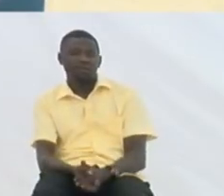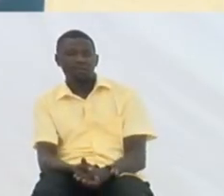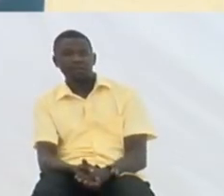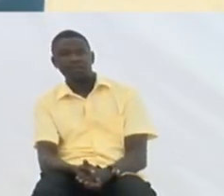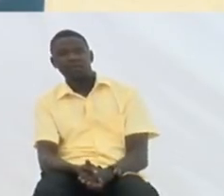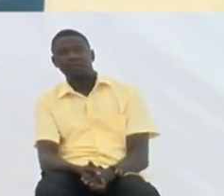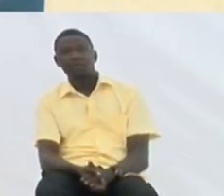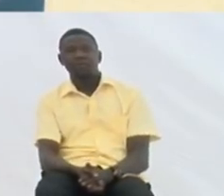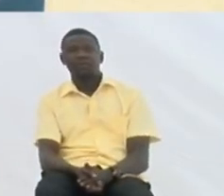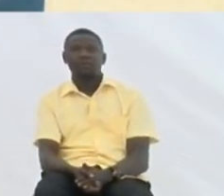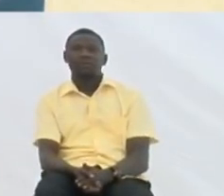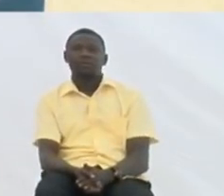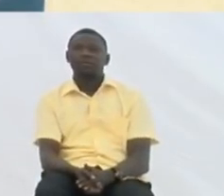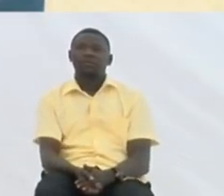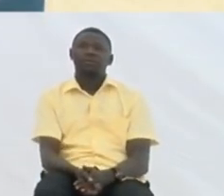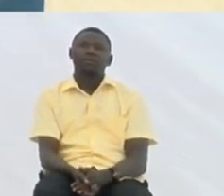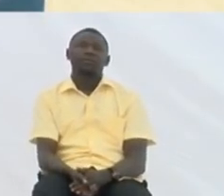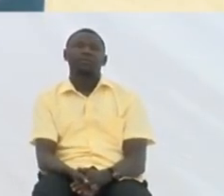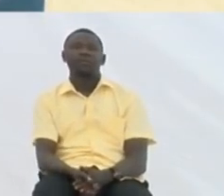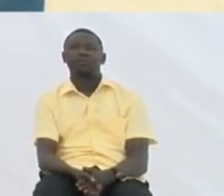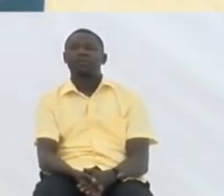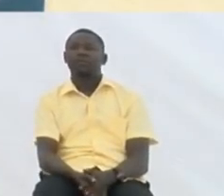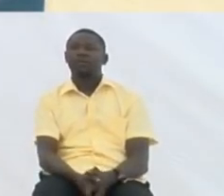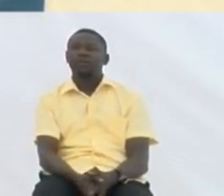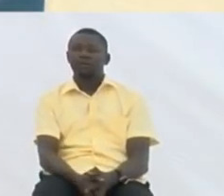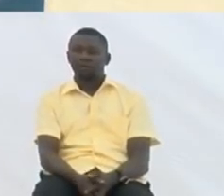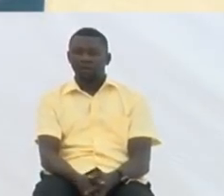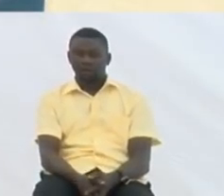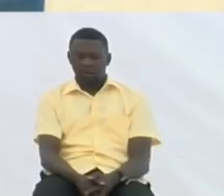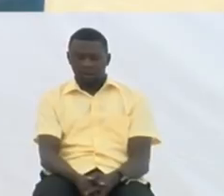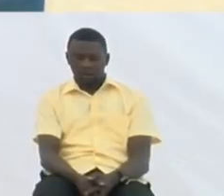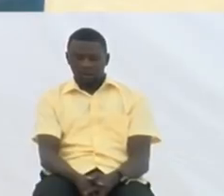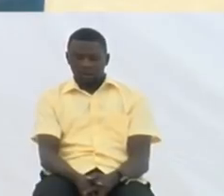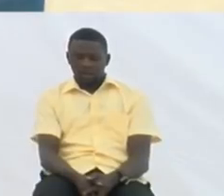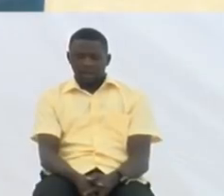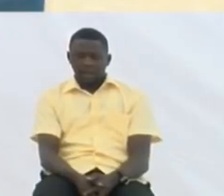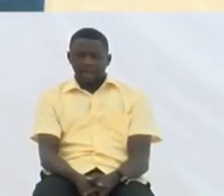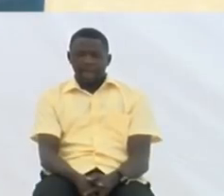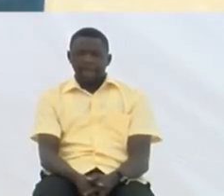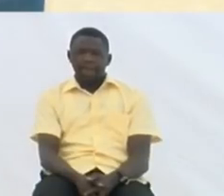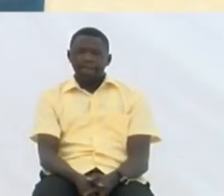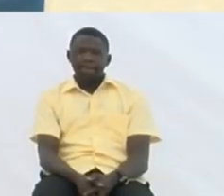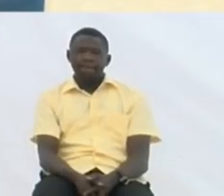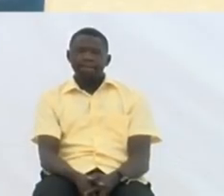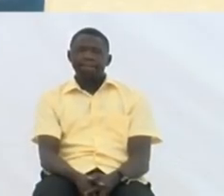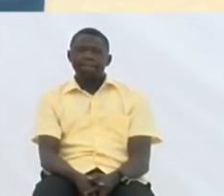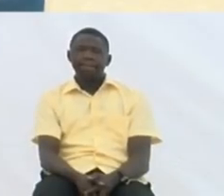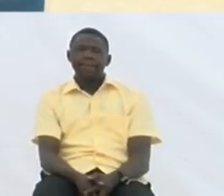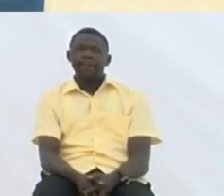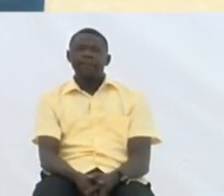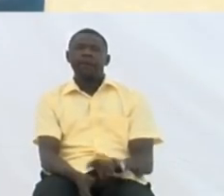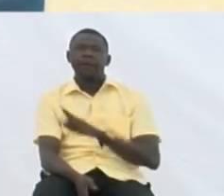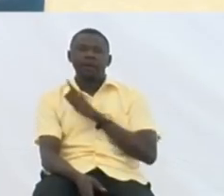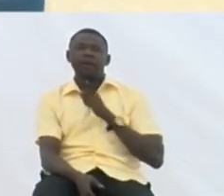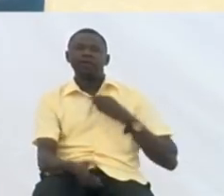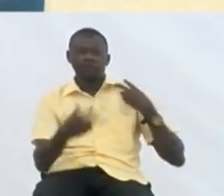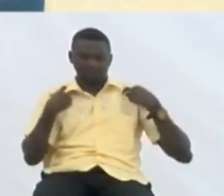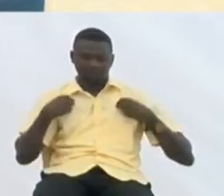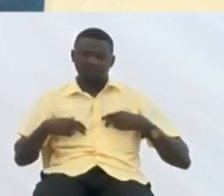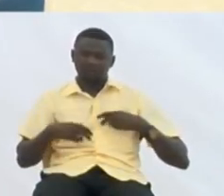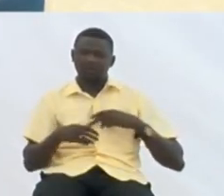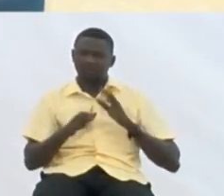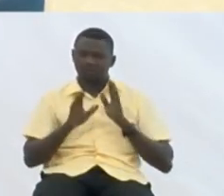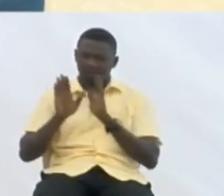wol fana lu mindila ni dun tabu wakono ika wala dondi ko lutu ibalale bang fo ike uran ika wala dondi ko ika landile kele la